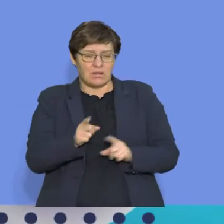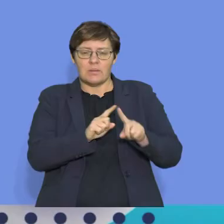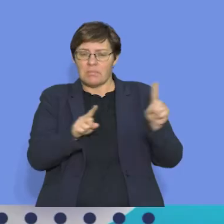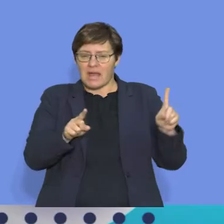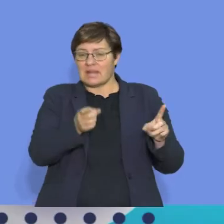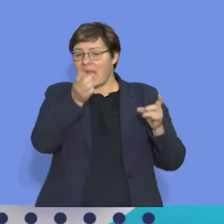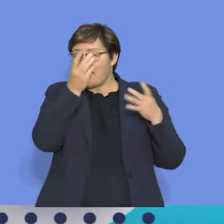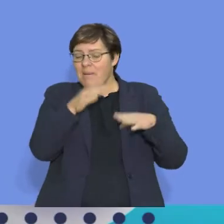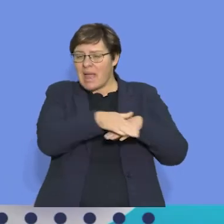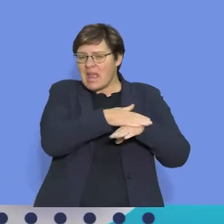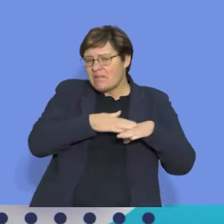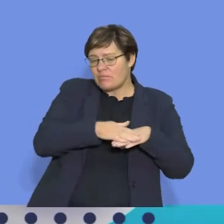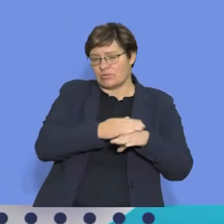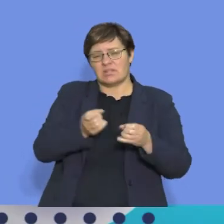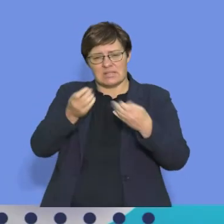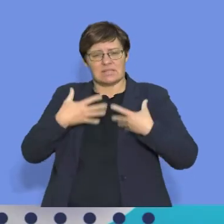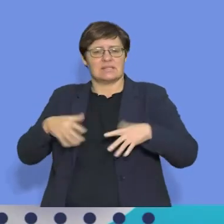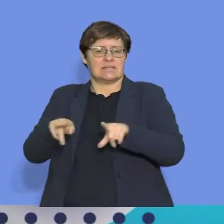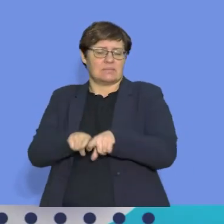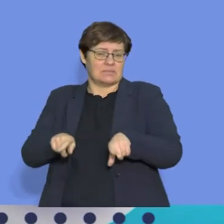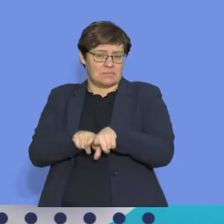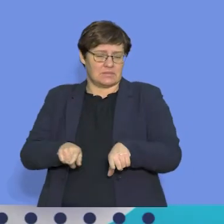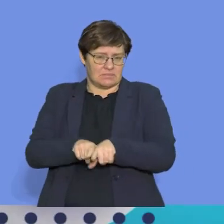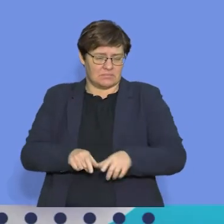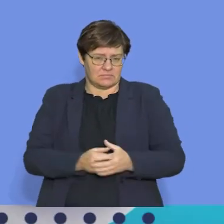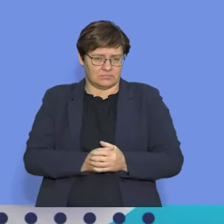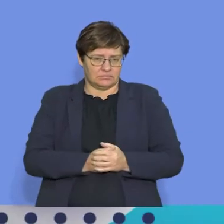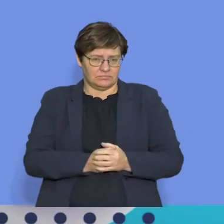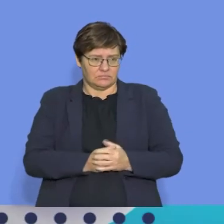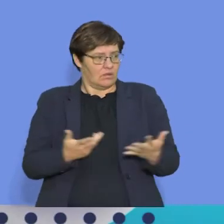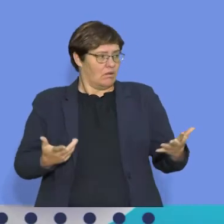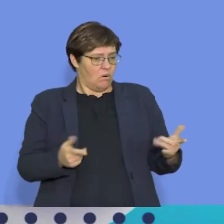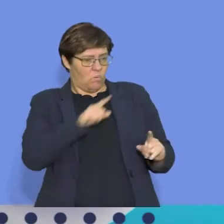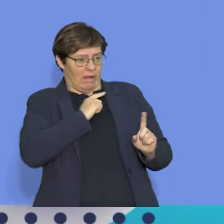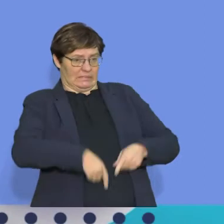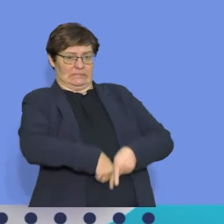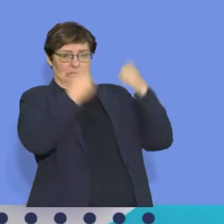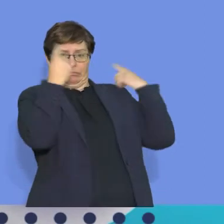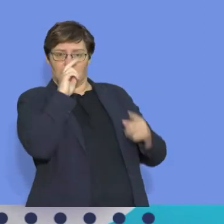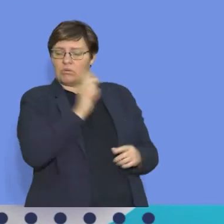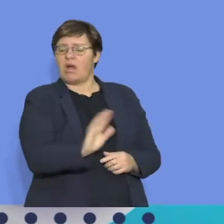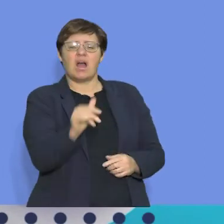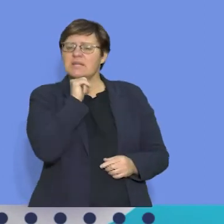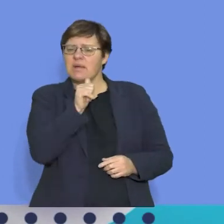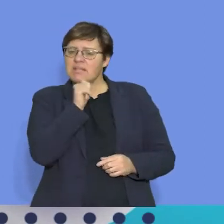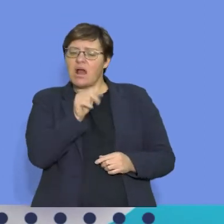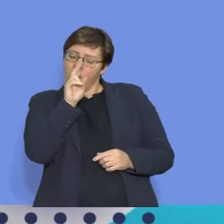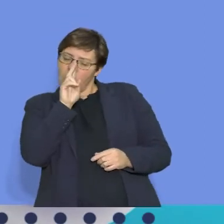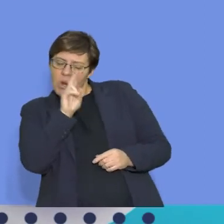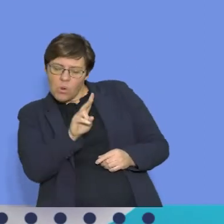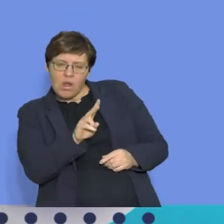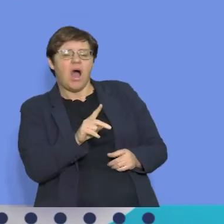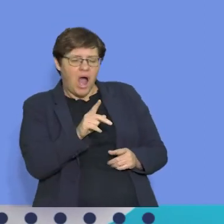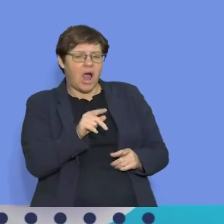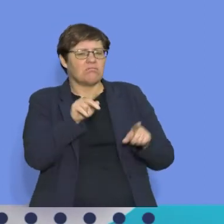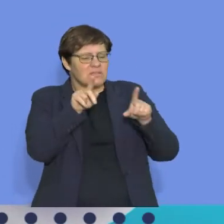the same basic information. So don't be thrown off if you get a geological timescale which looks